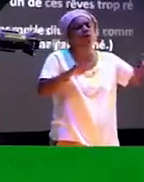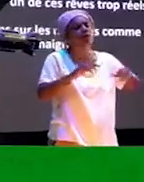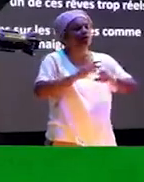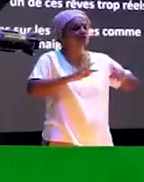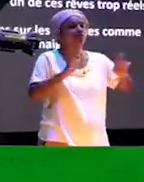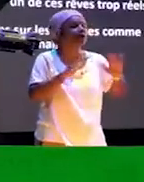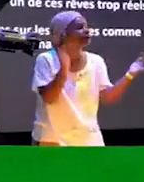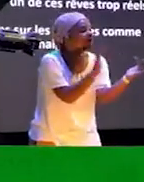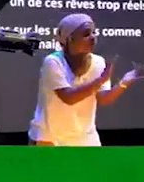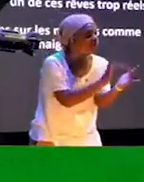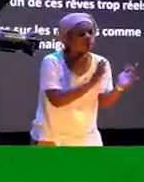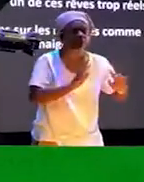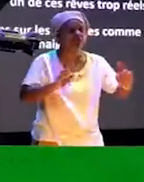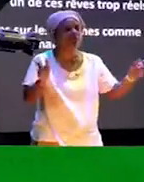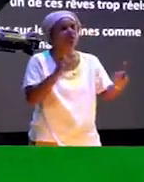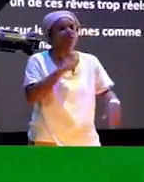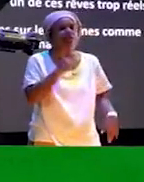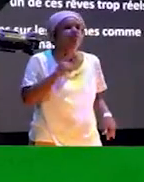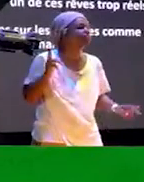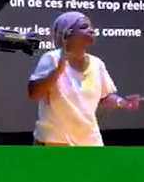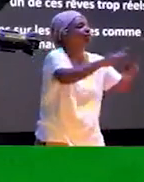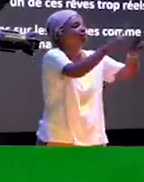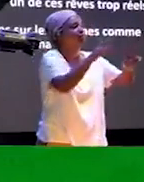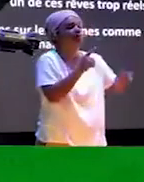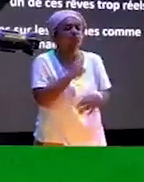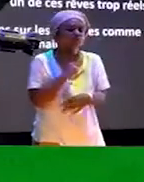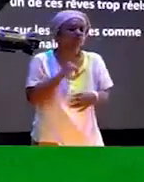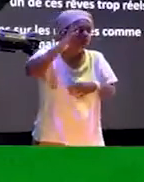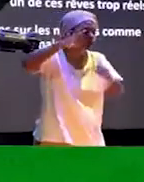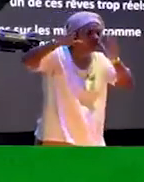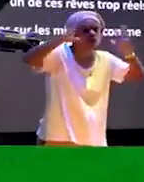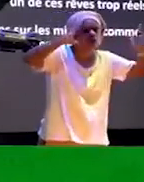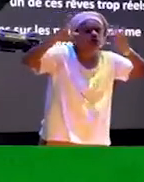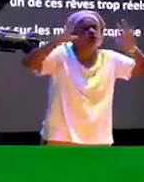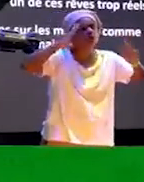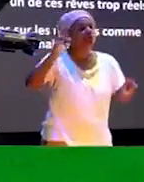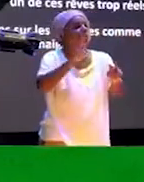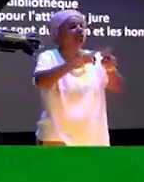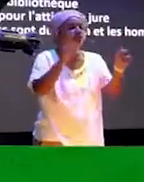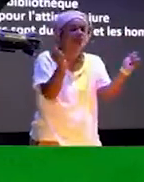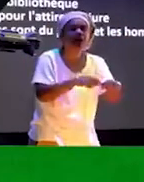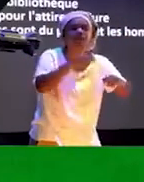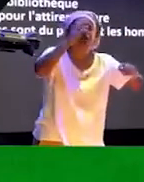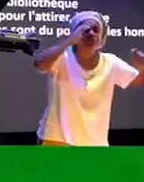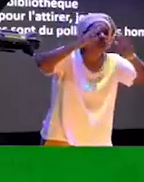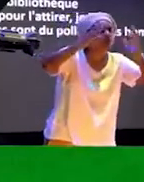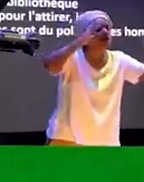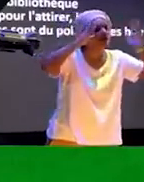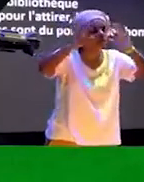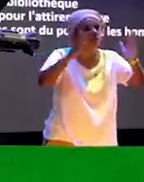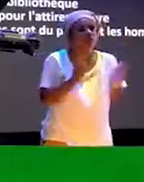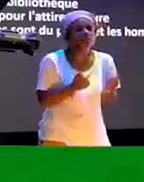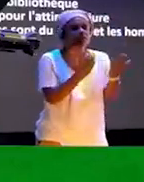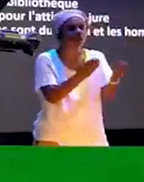me down in one of those dreams too real to be a dream. It was in a library. I did nothing to attract him, I swear, but women are pollen and